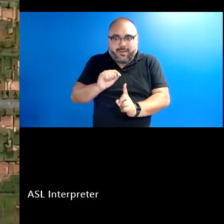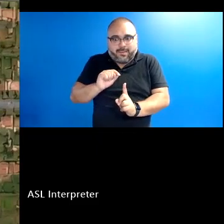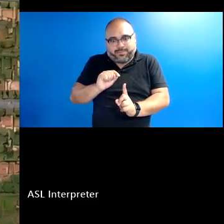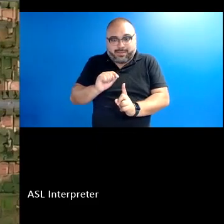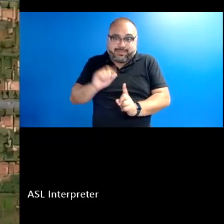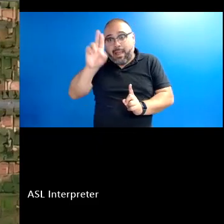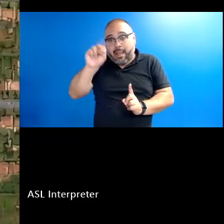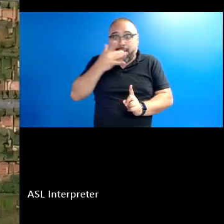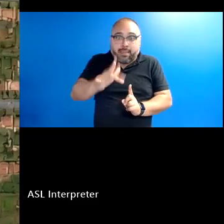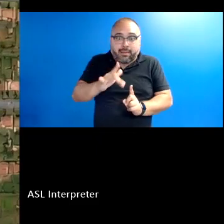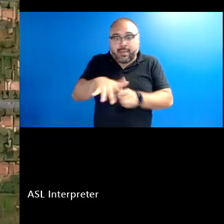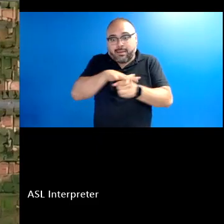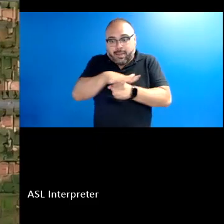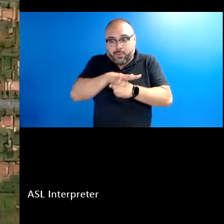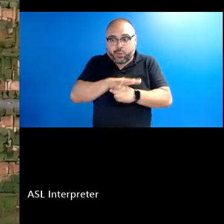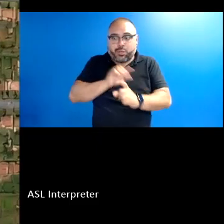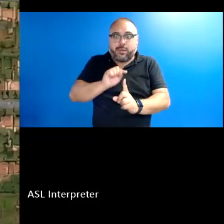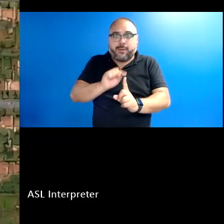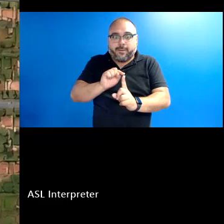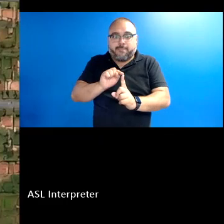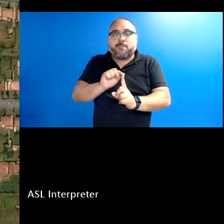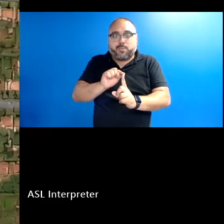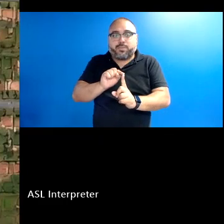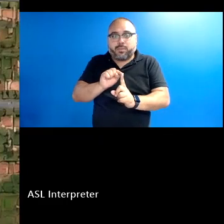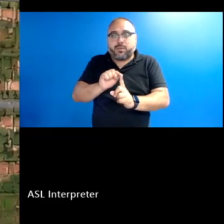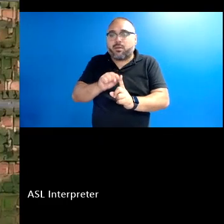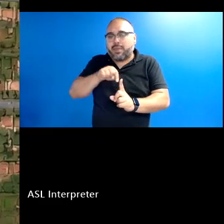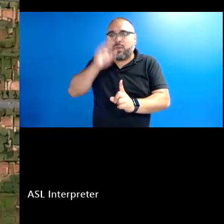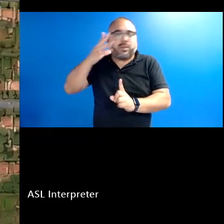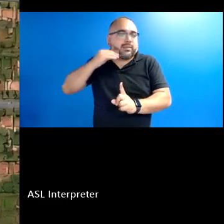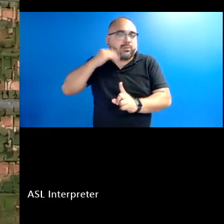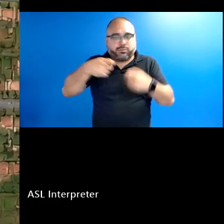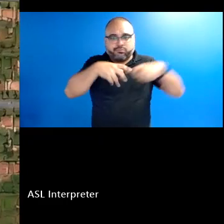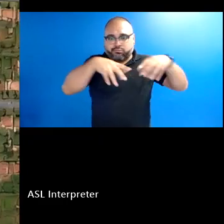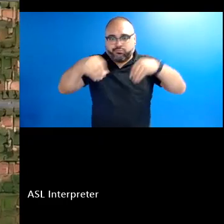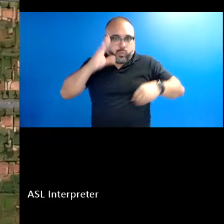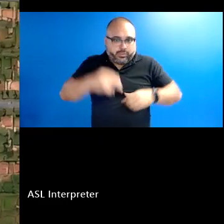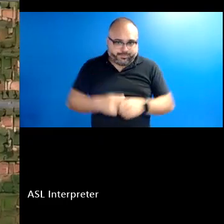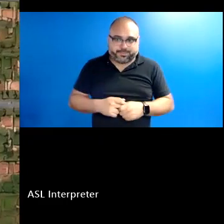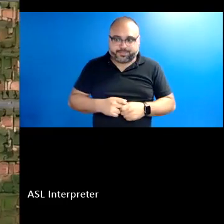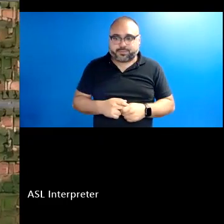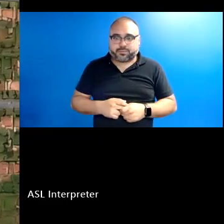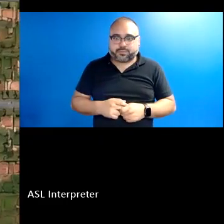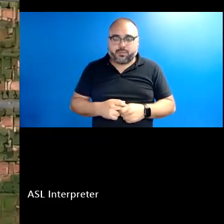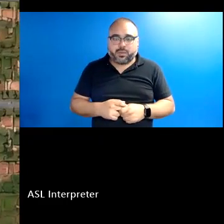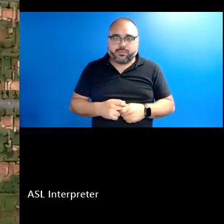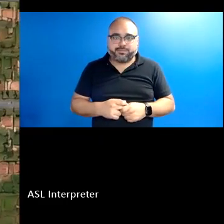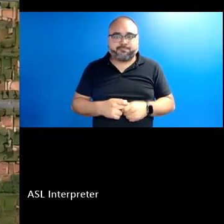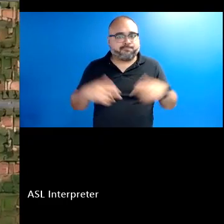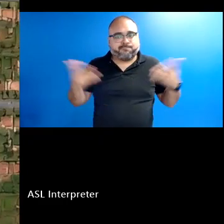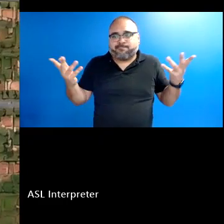neighborhood that he would be de-energized. you know, it's the way